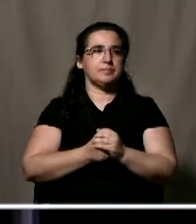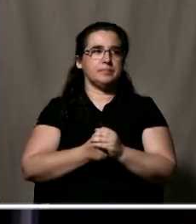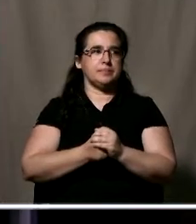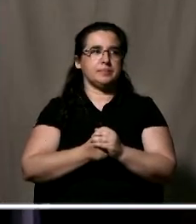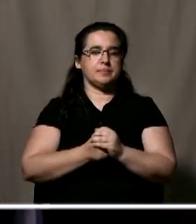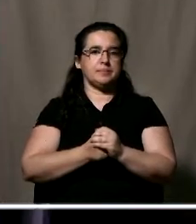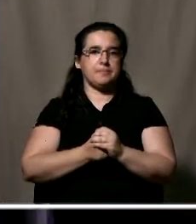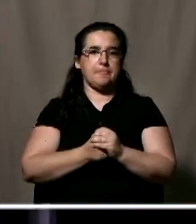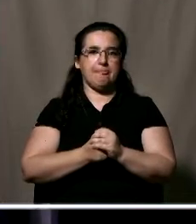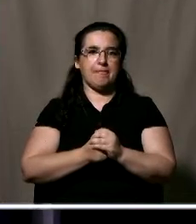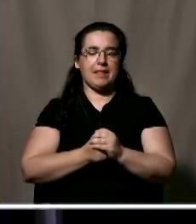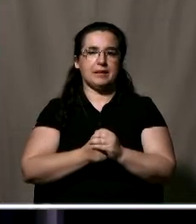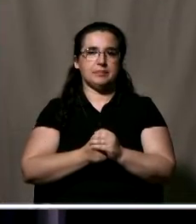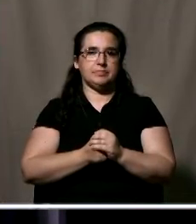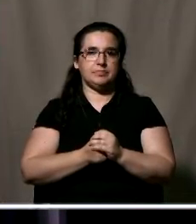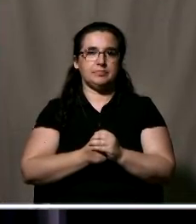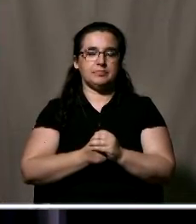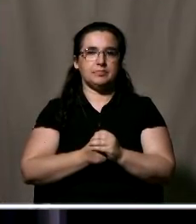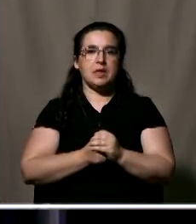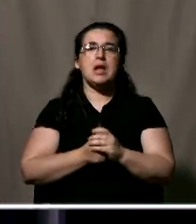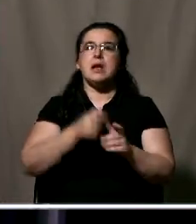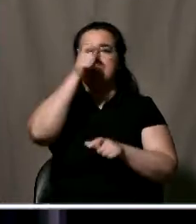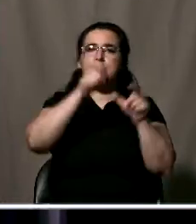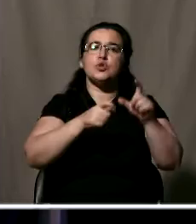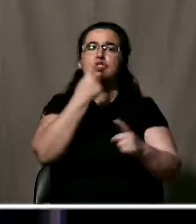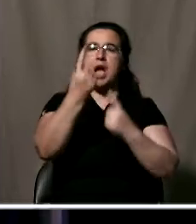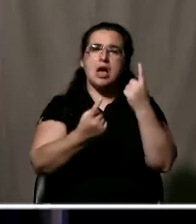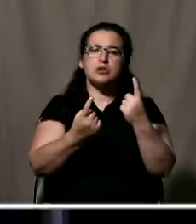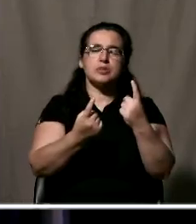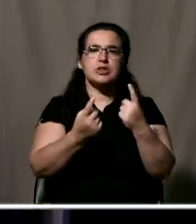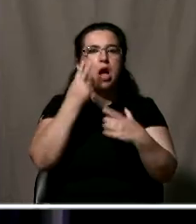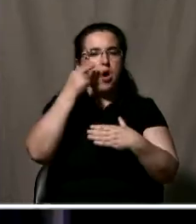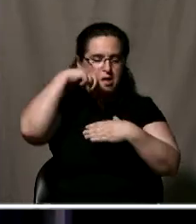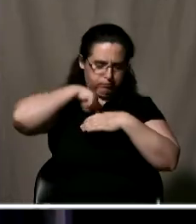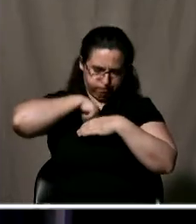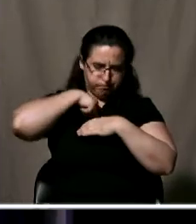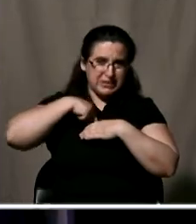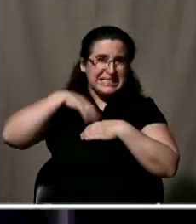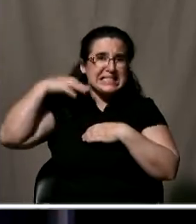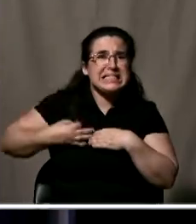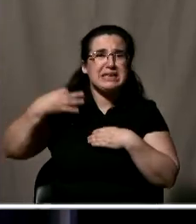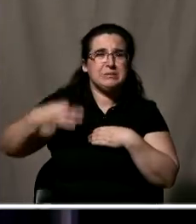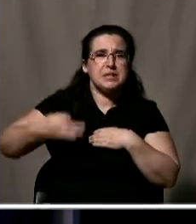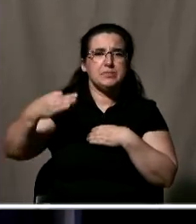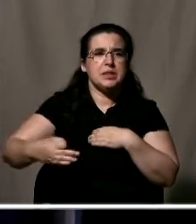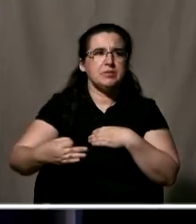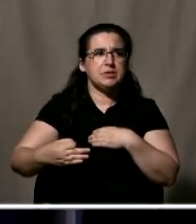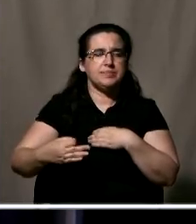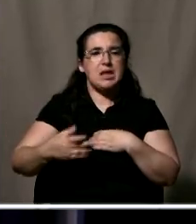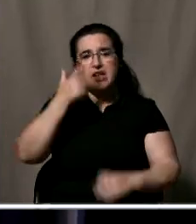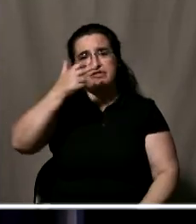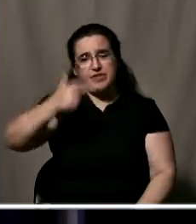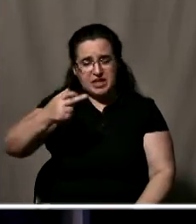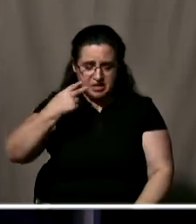that are constantly looking within. Algumas pessoas que estão constantemente a olhar para dentro. And they see their weakness. E elas veem as